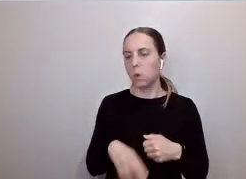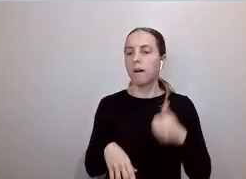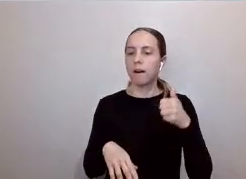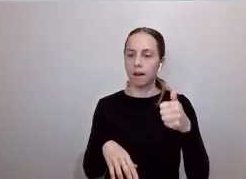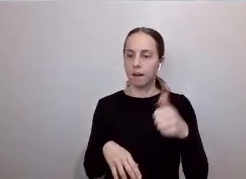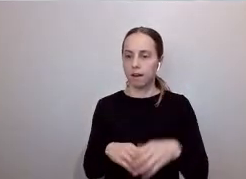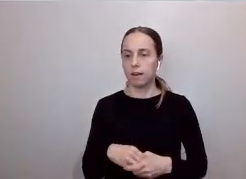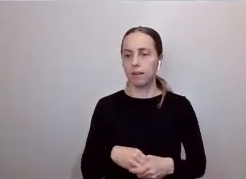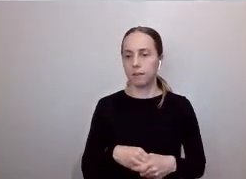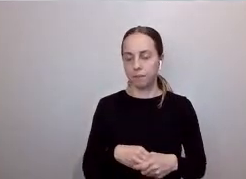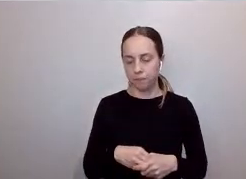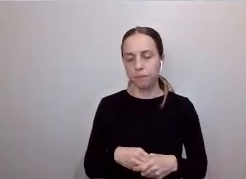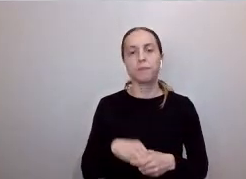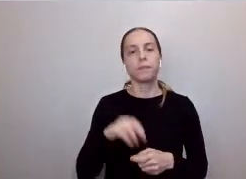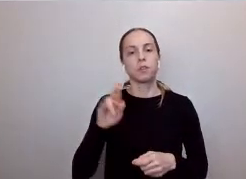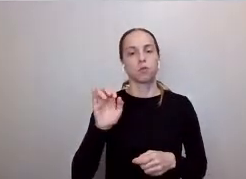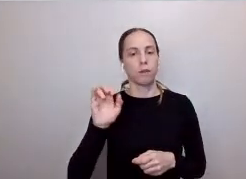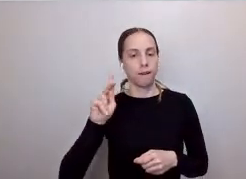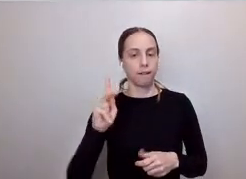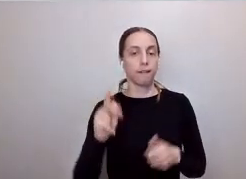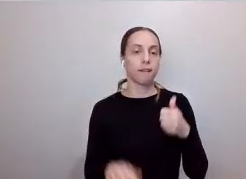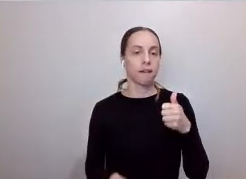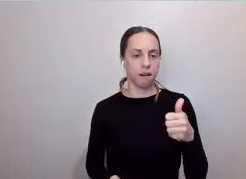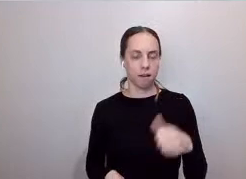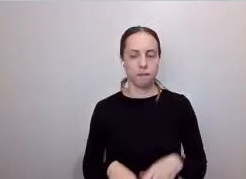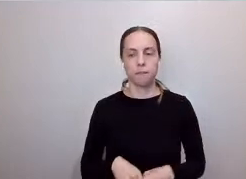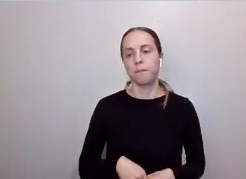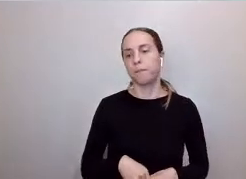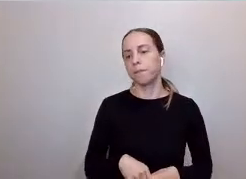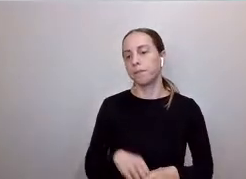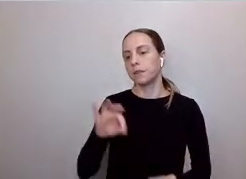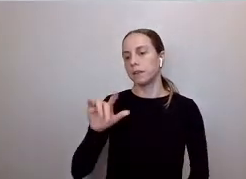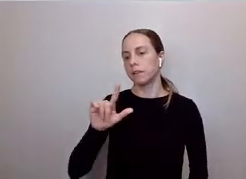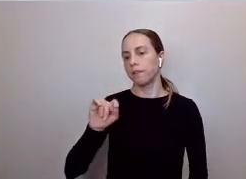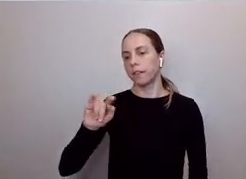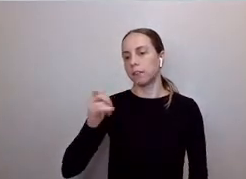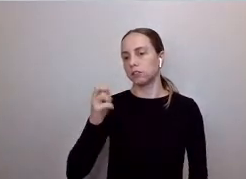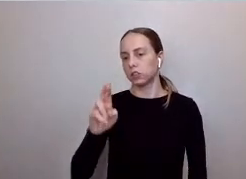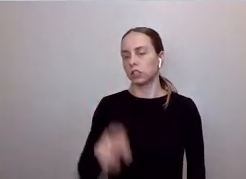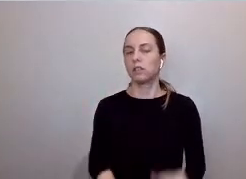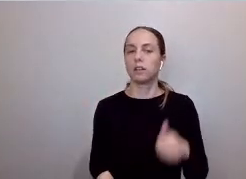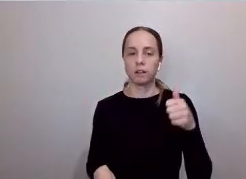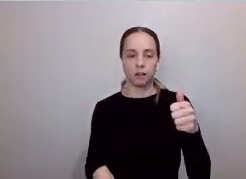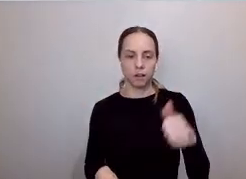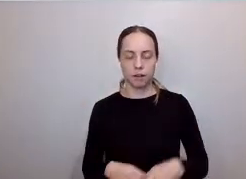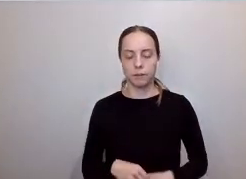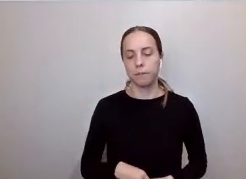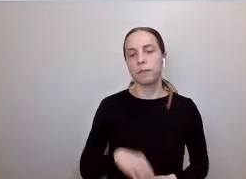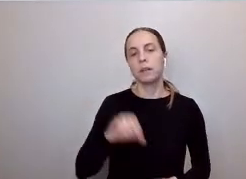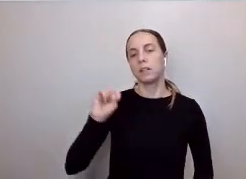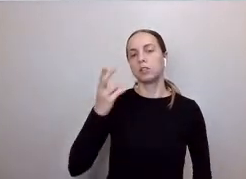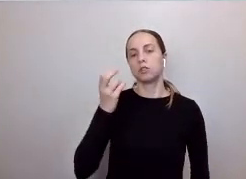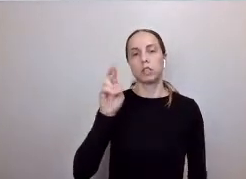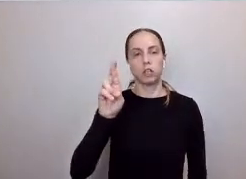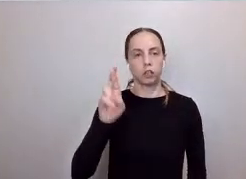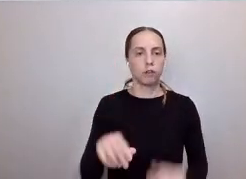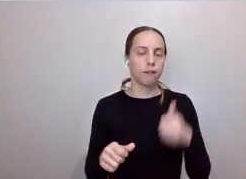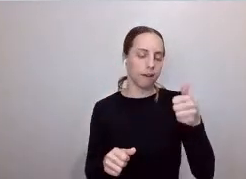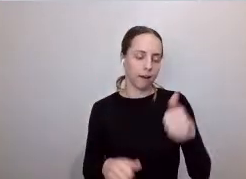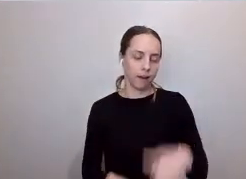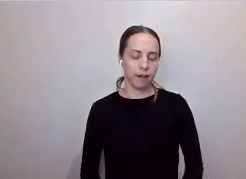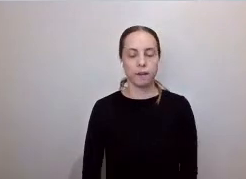Reich. Aye. Councilmember Fletcher. Aye. Councilmember Schrader. Aye. Councilmember